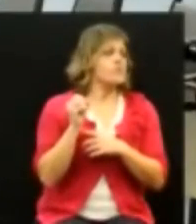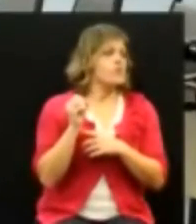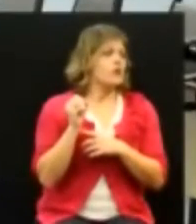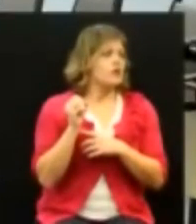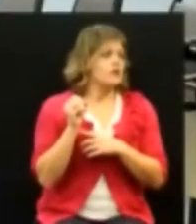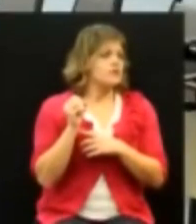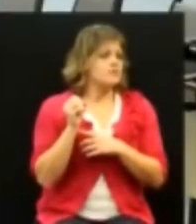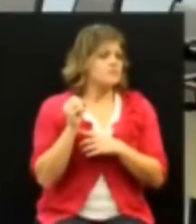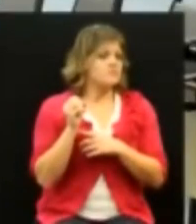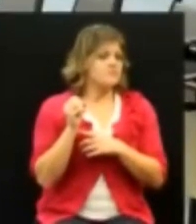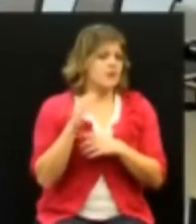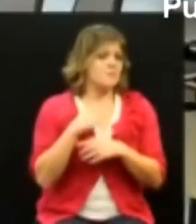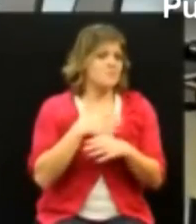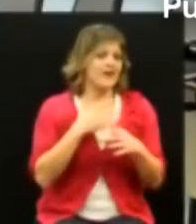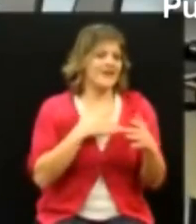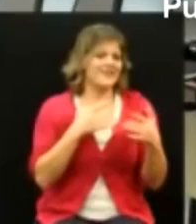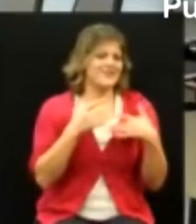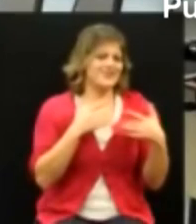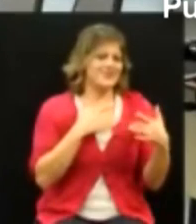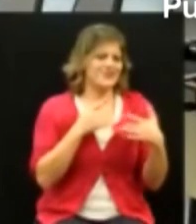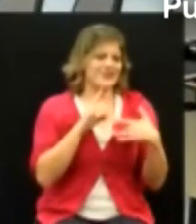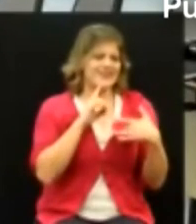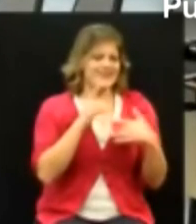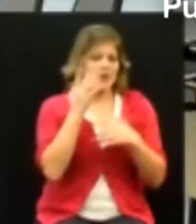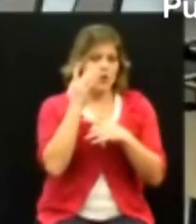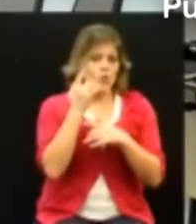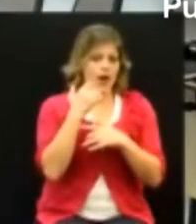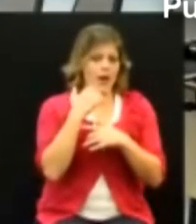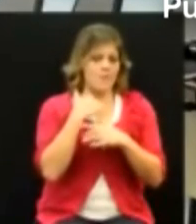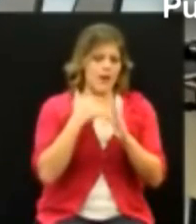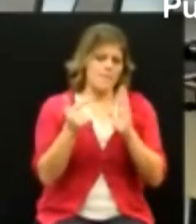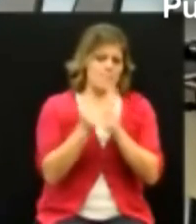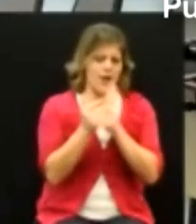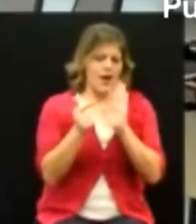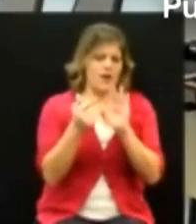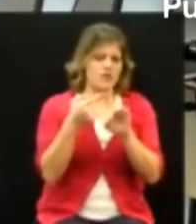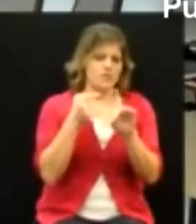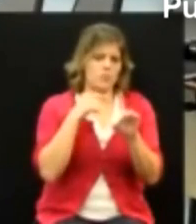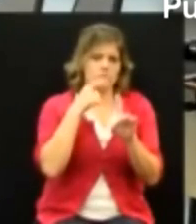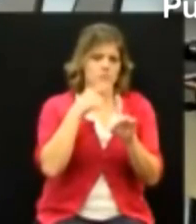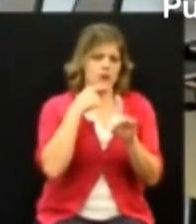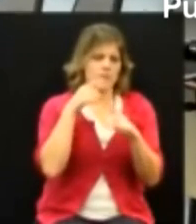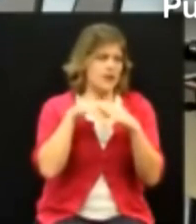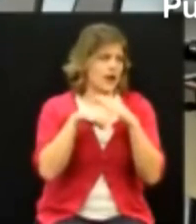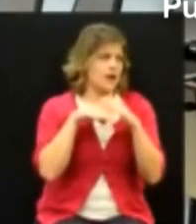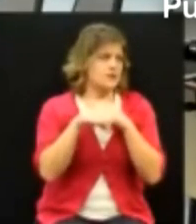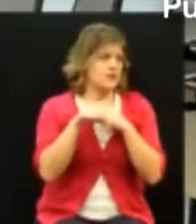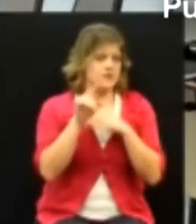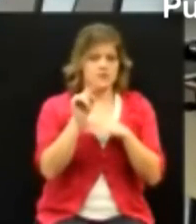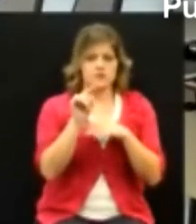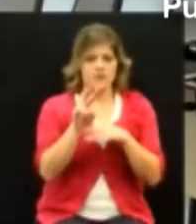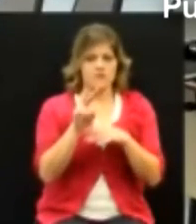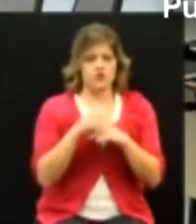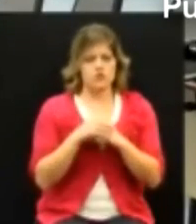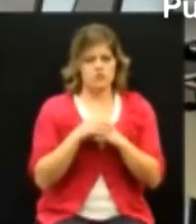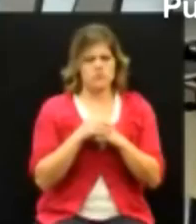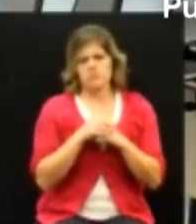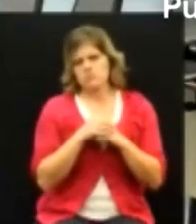course my health concern is, why am I banned from public access television?